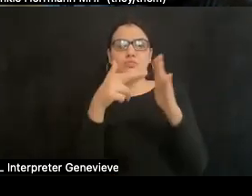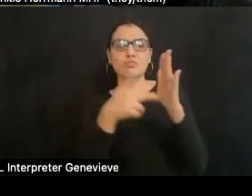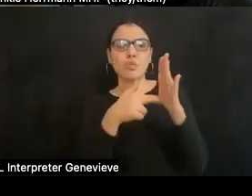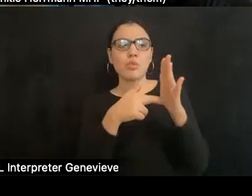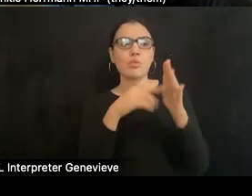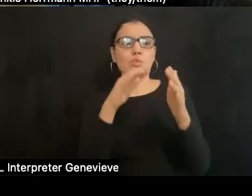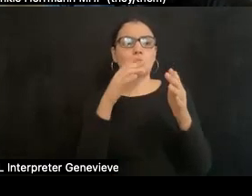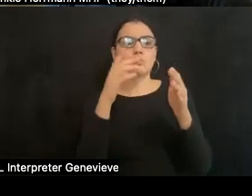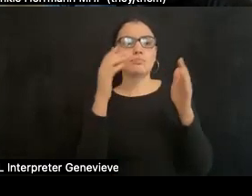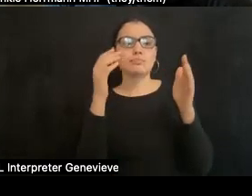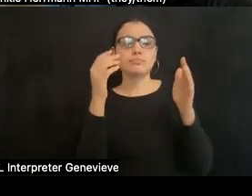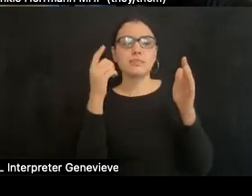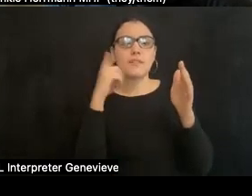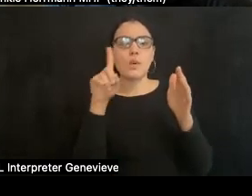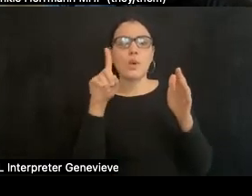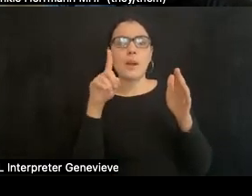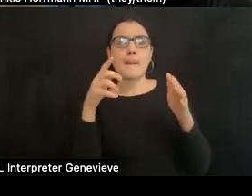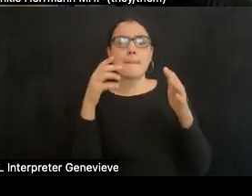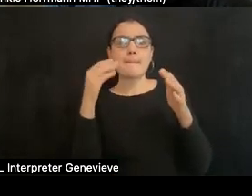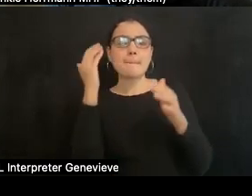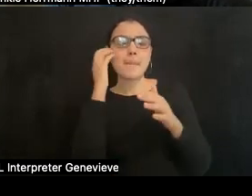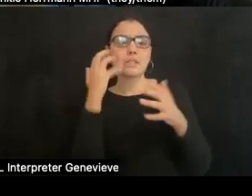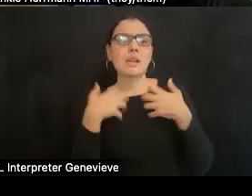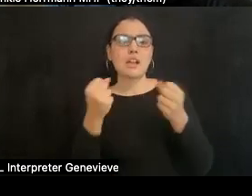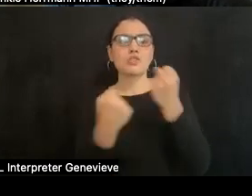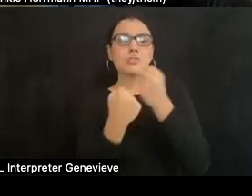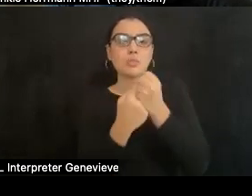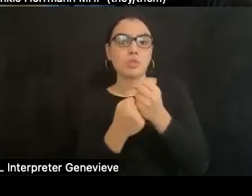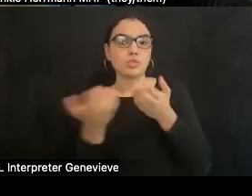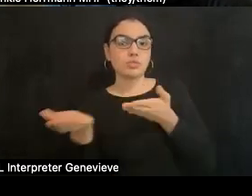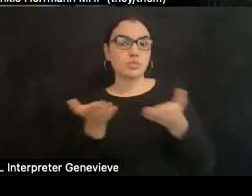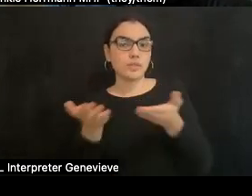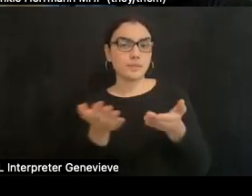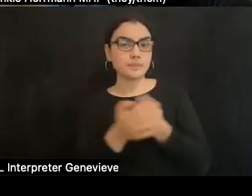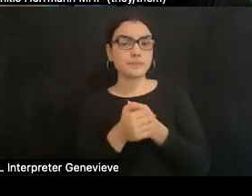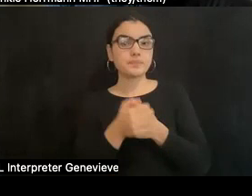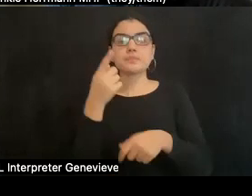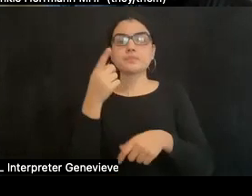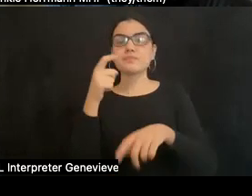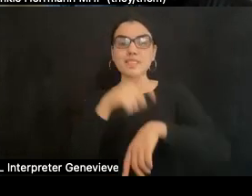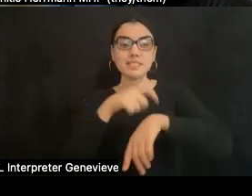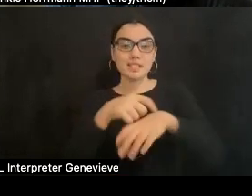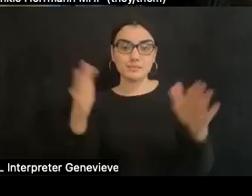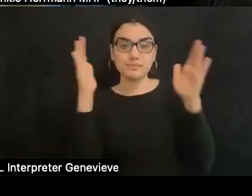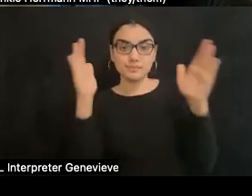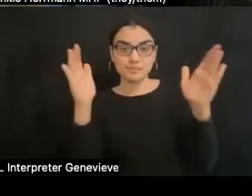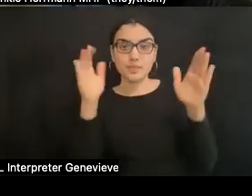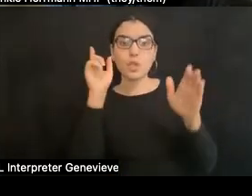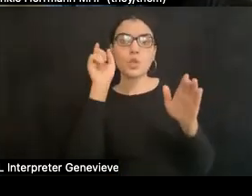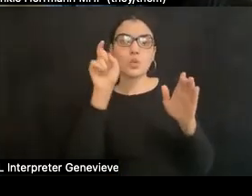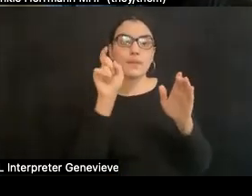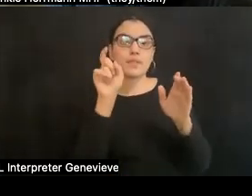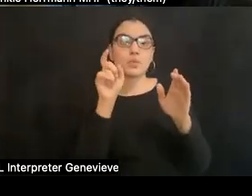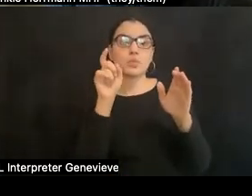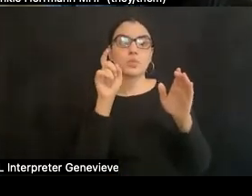of mental health support services have you used and how many and within what time frame. So you have to meet or